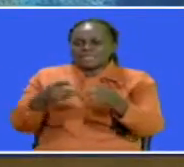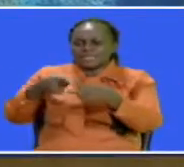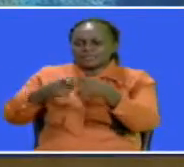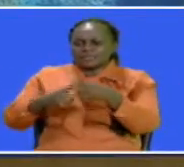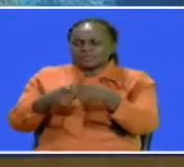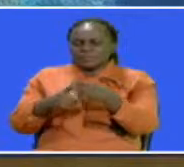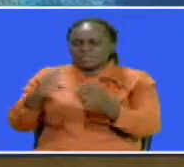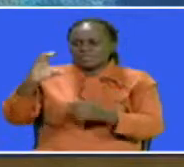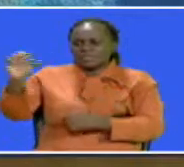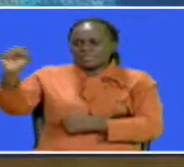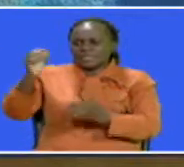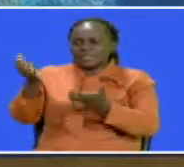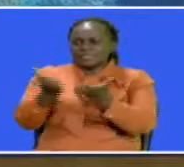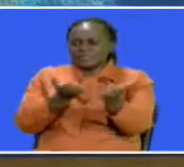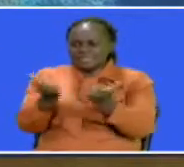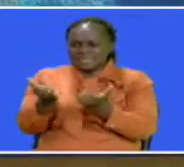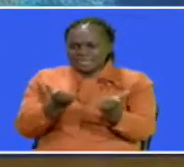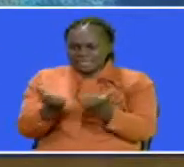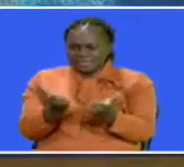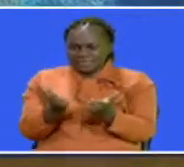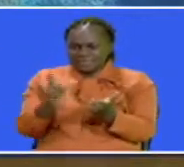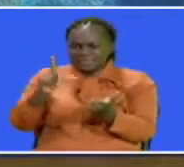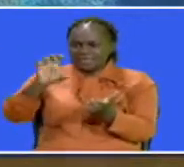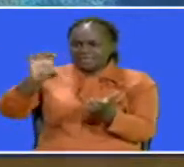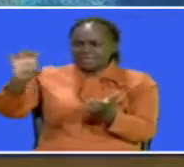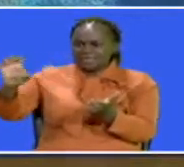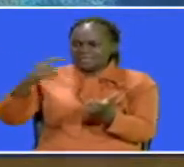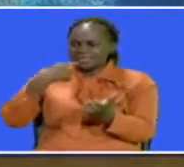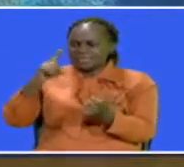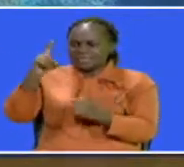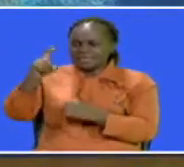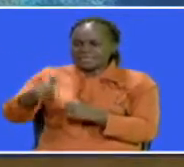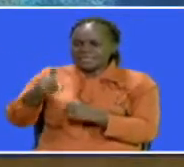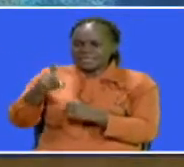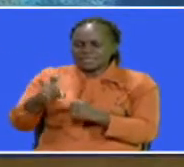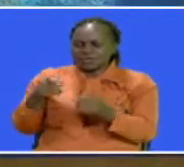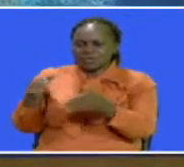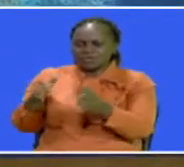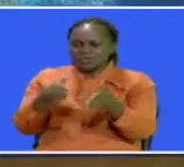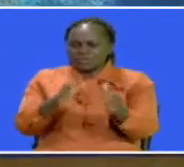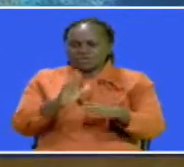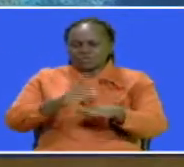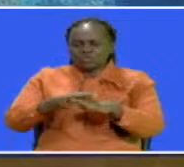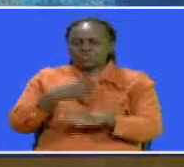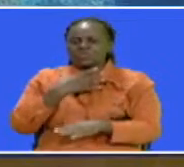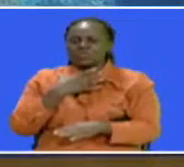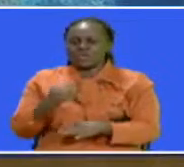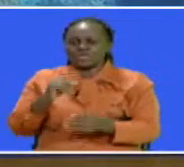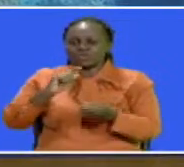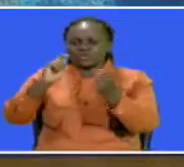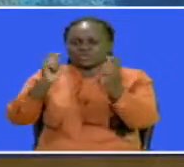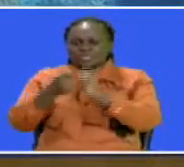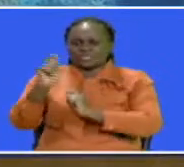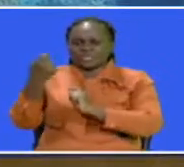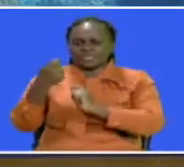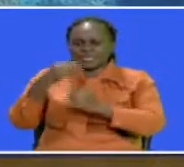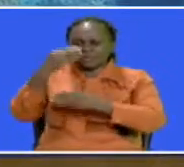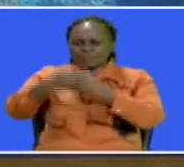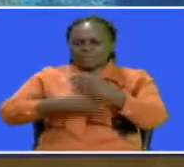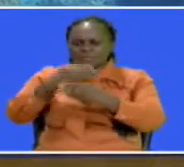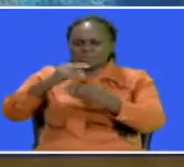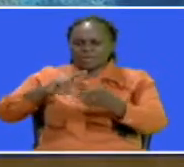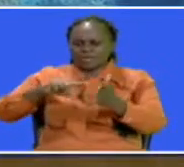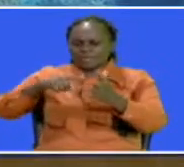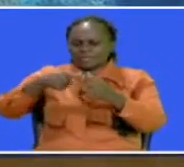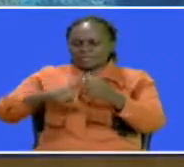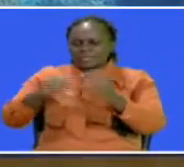Cabinet Secretary for Trade and Industry, Lee Kinyanjui, has said that there is need for political goodwill to revive the Kenya's textile industry,